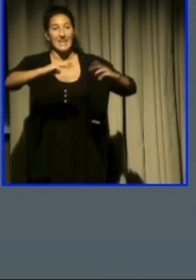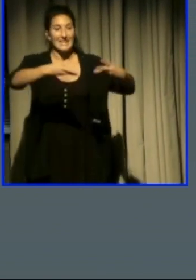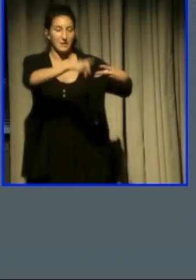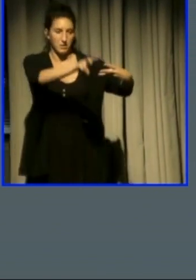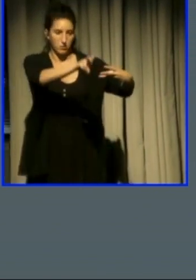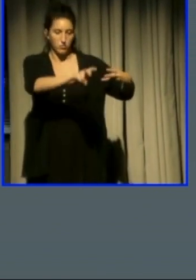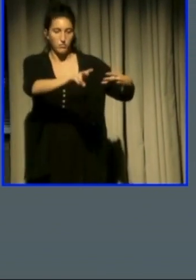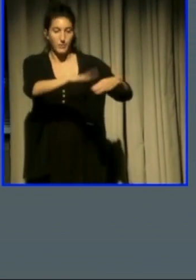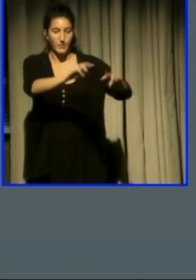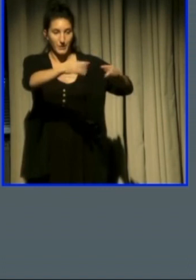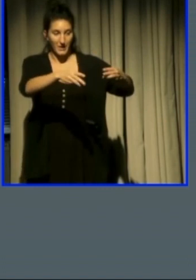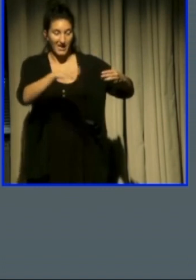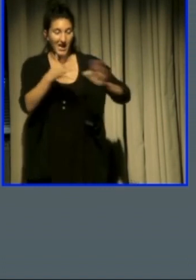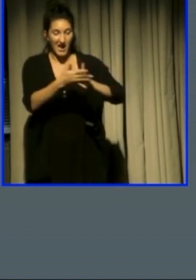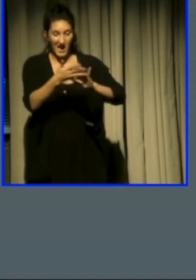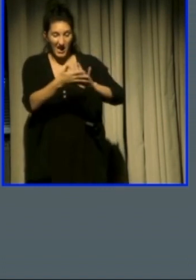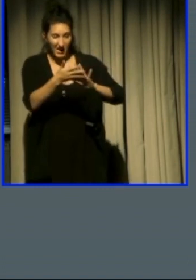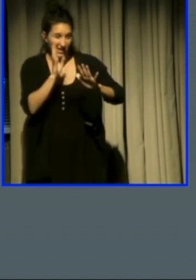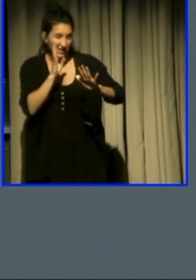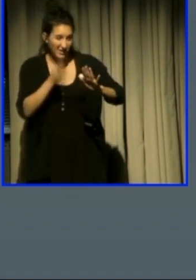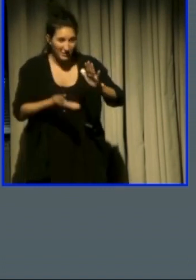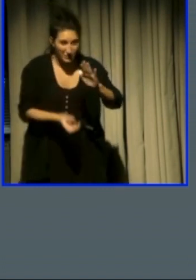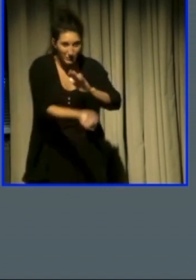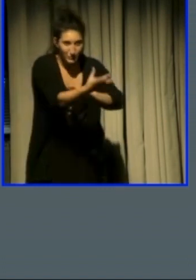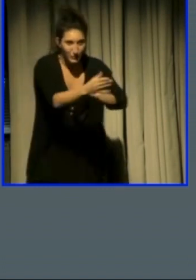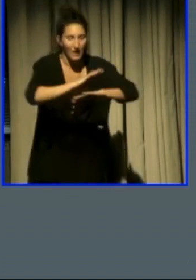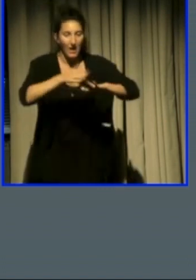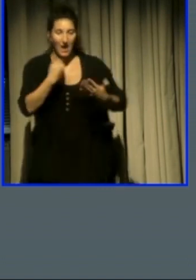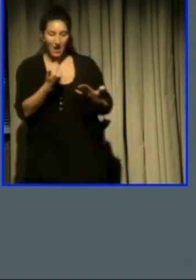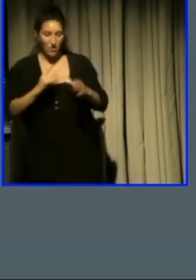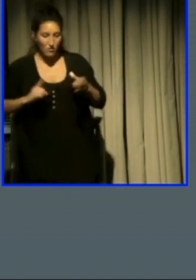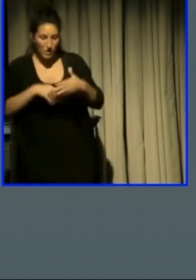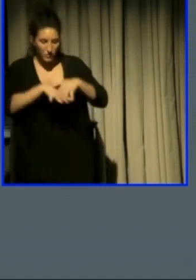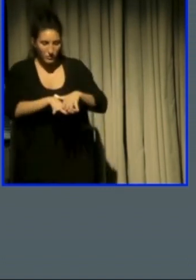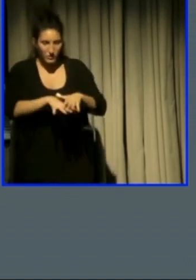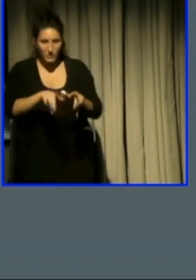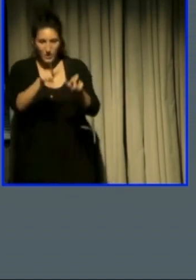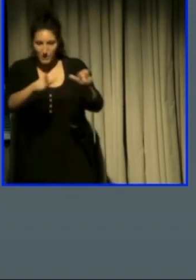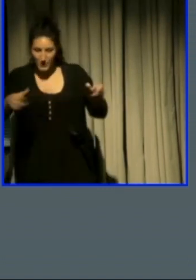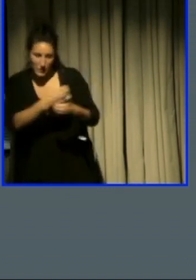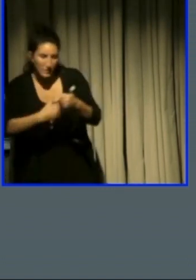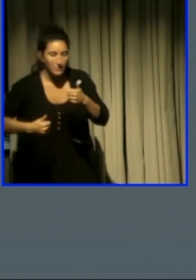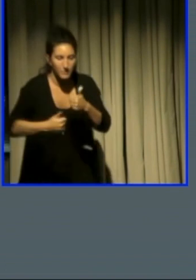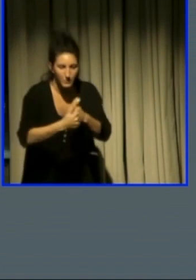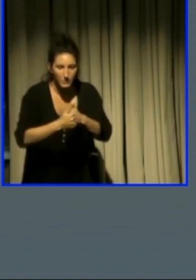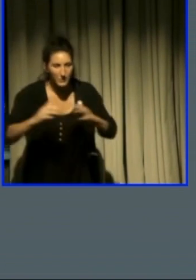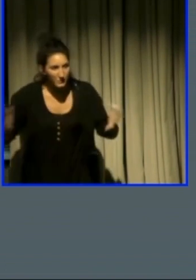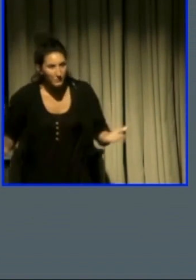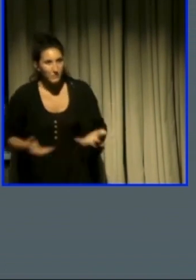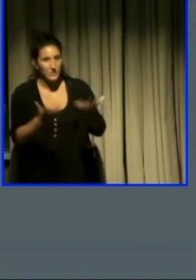very inclusive, very people-centric, and it will enhance our businesses and everyday